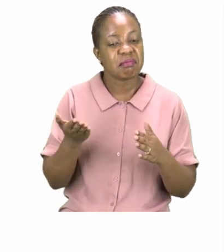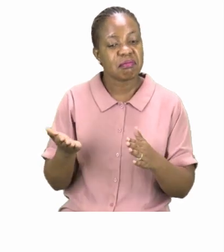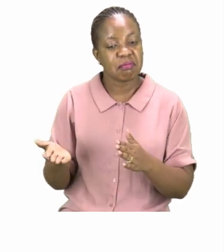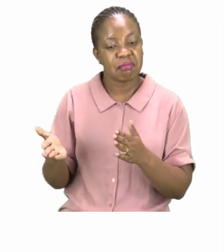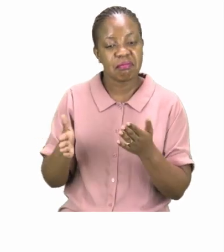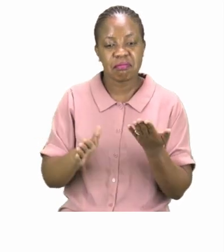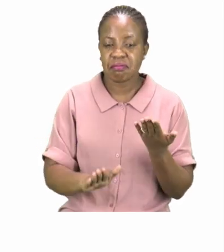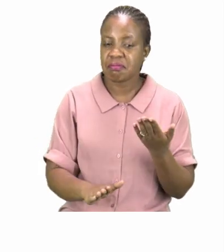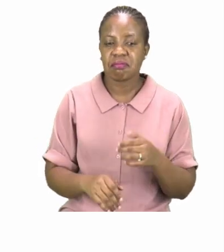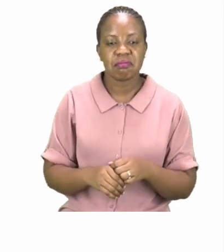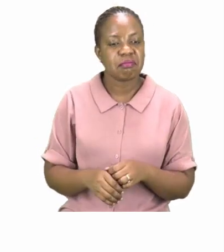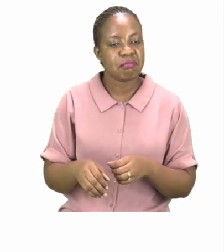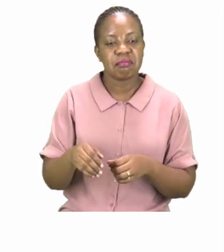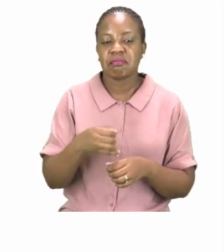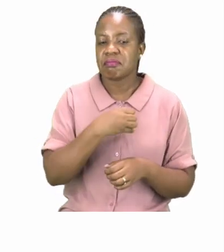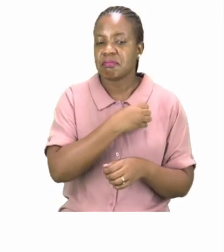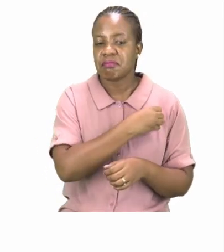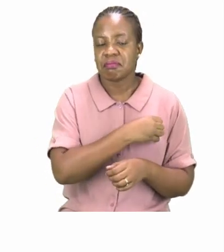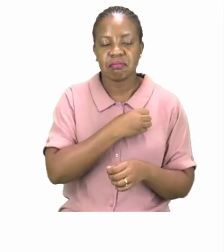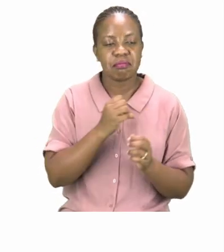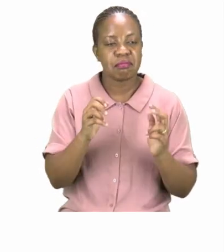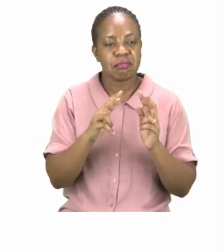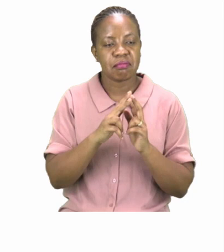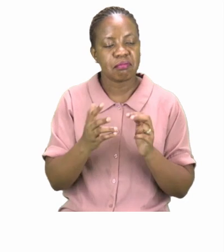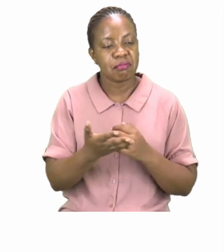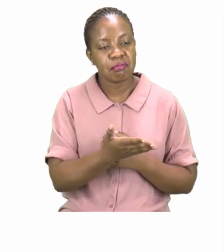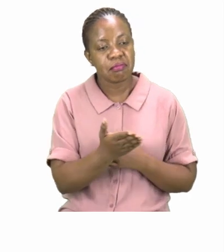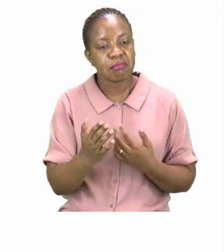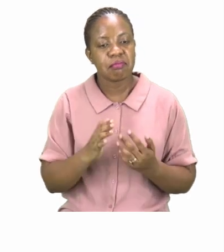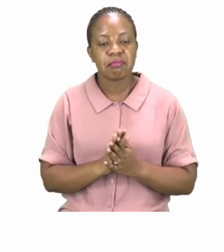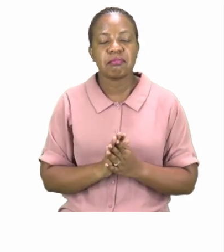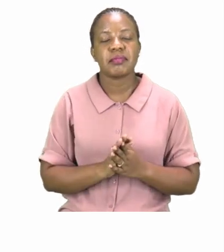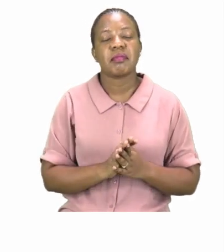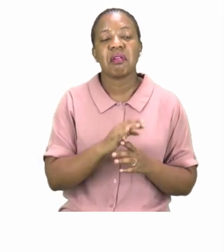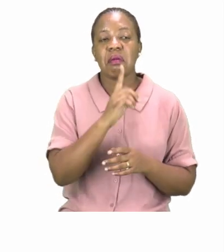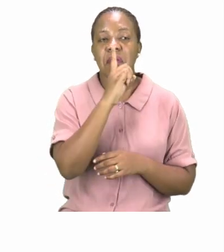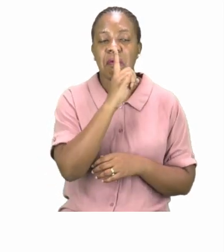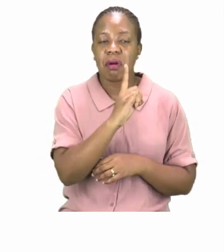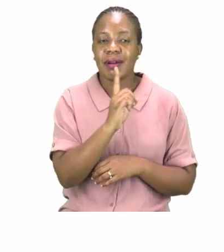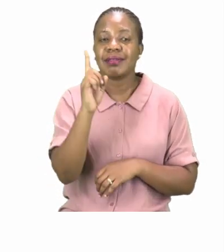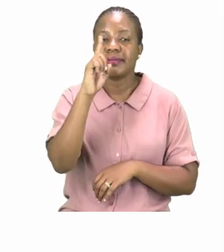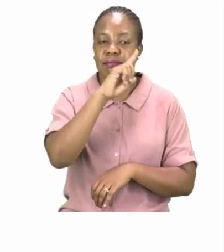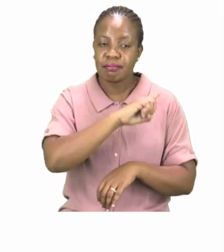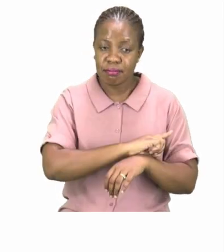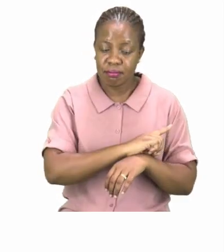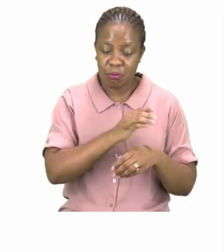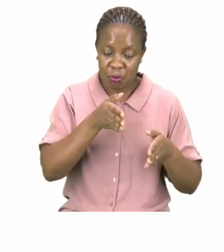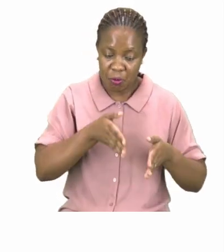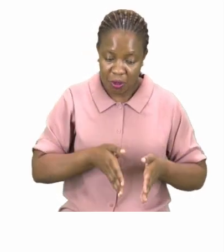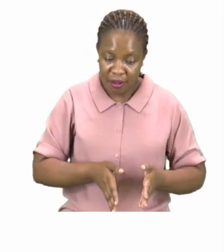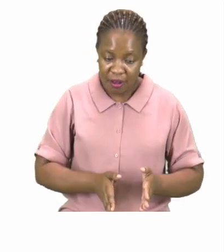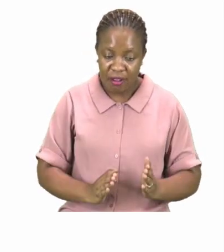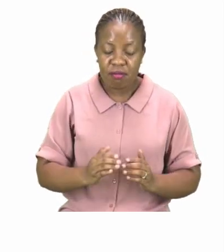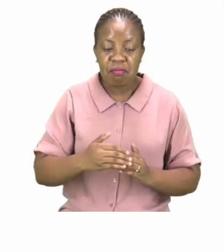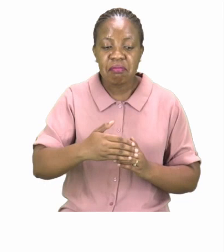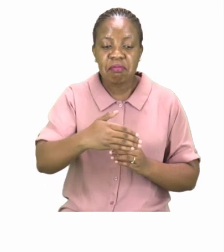life. Because if we are born, one day we have to die.